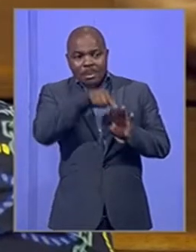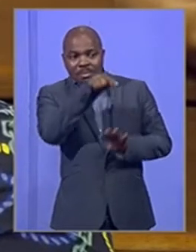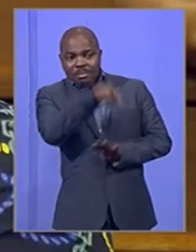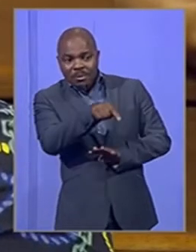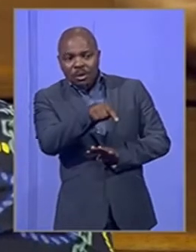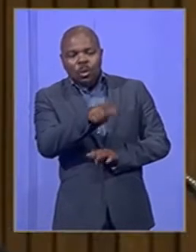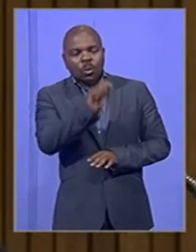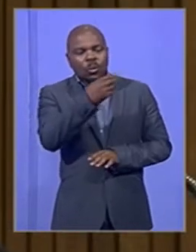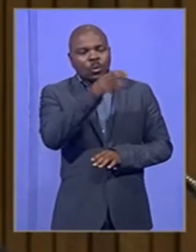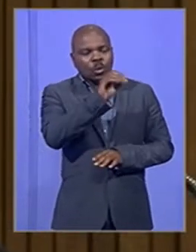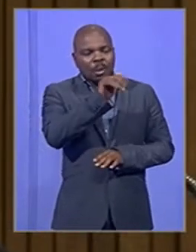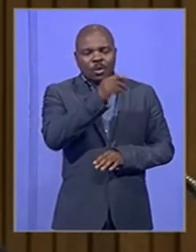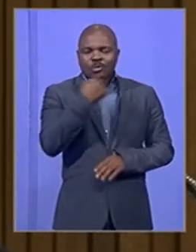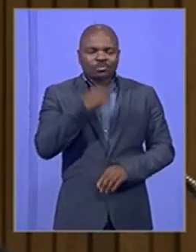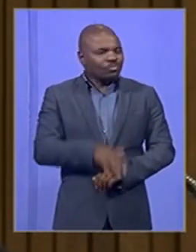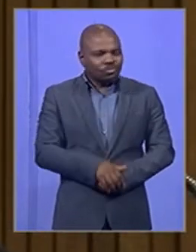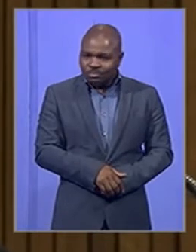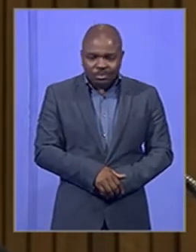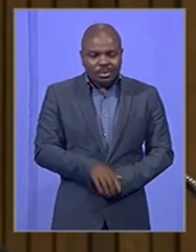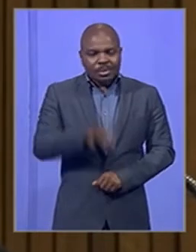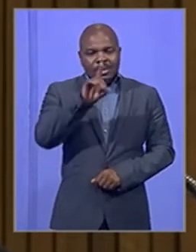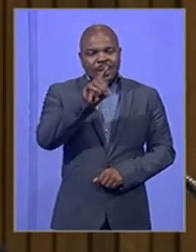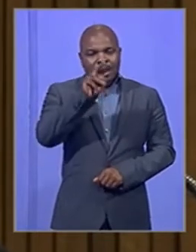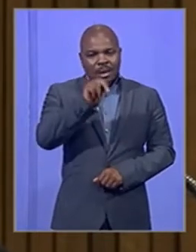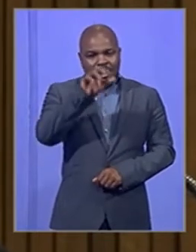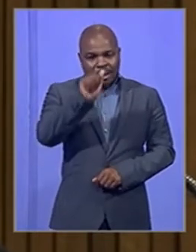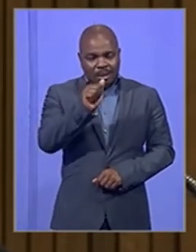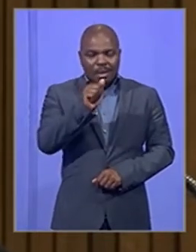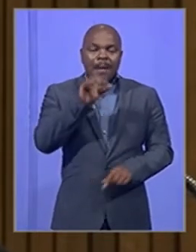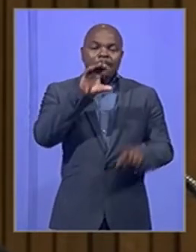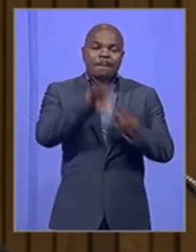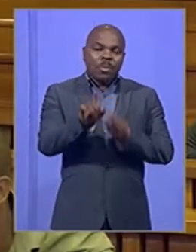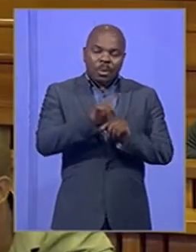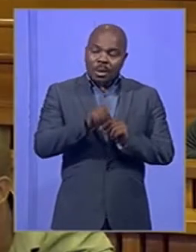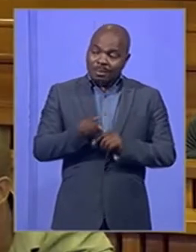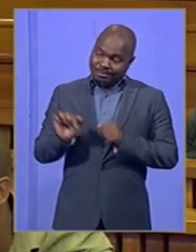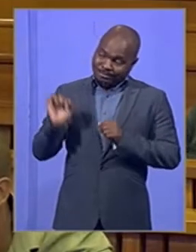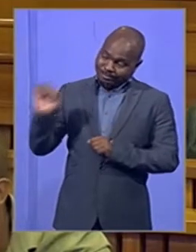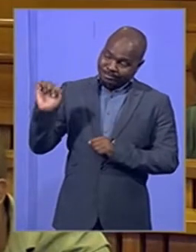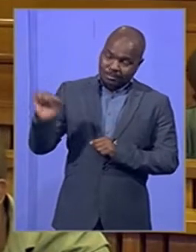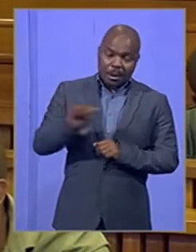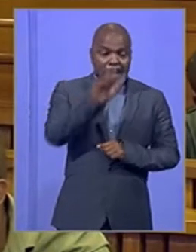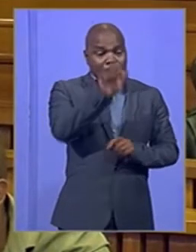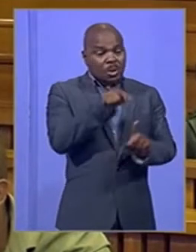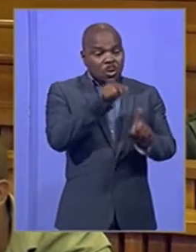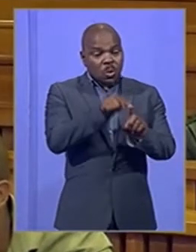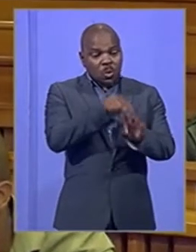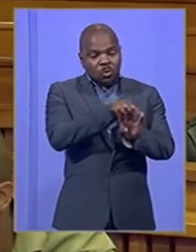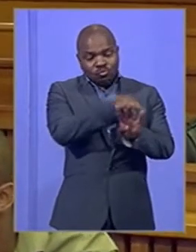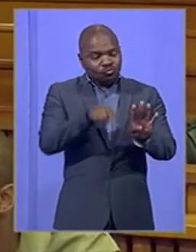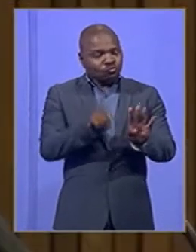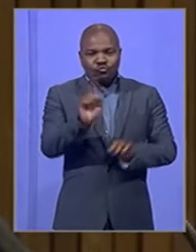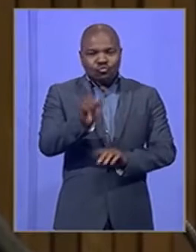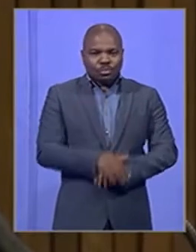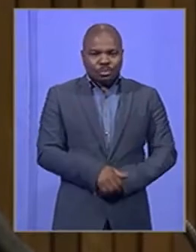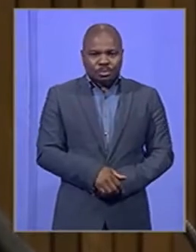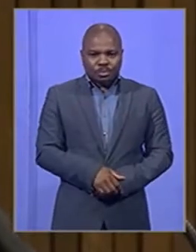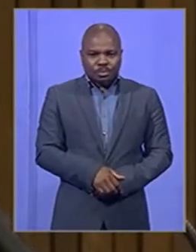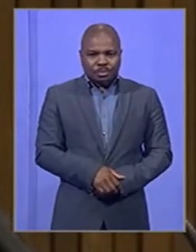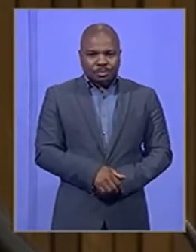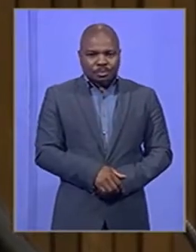ena a supa hore diphetho tsa DNA di re katiba ke ya Madlala e senya moqosuwa. Ngiyaqala ukuzwa